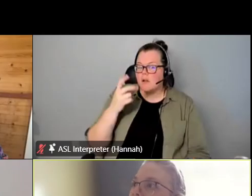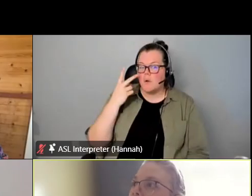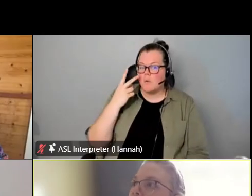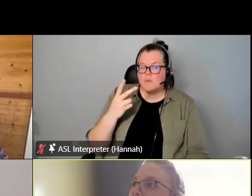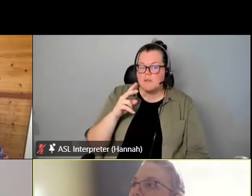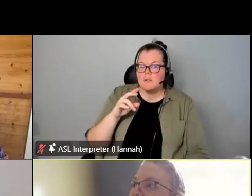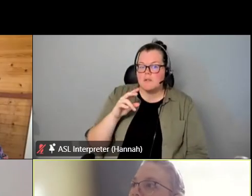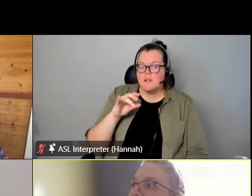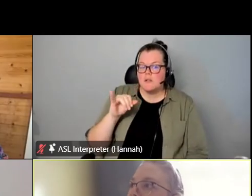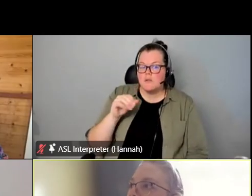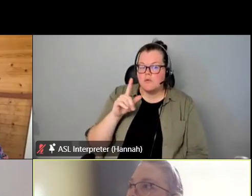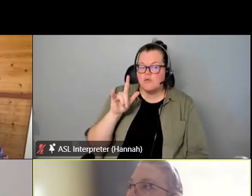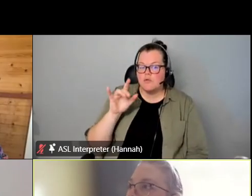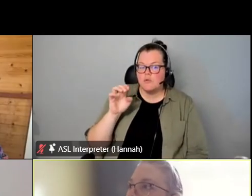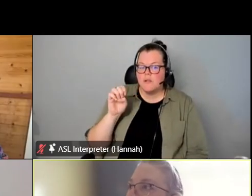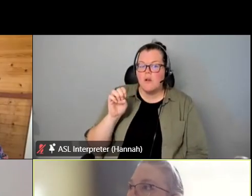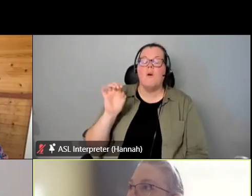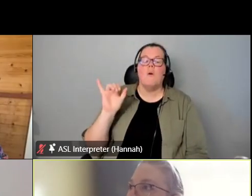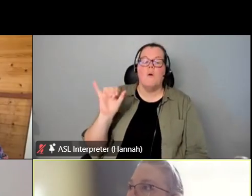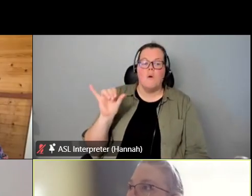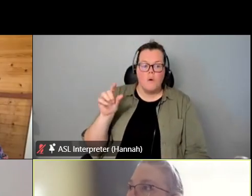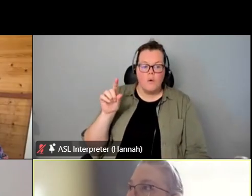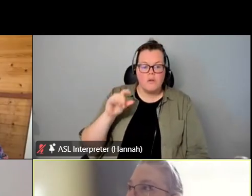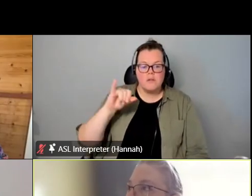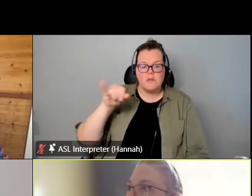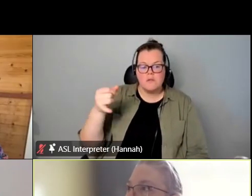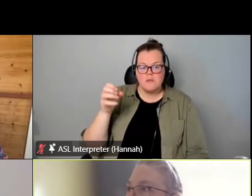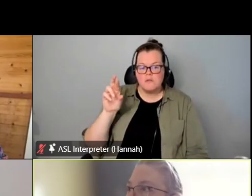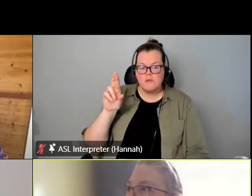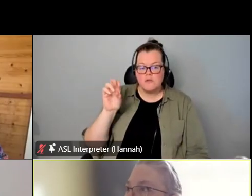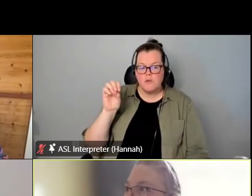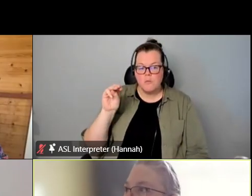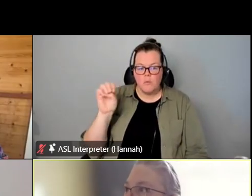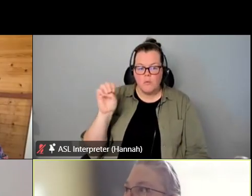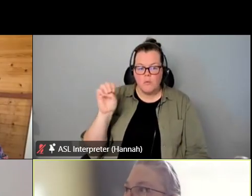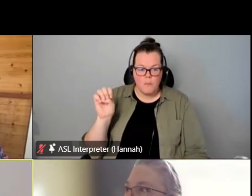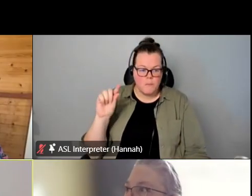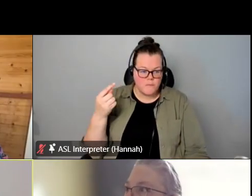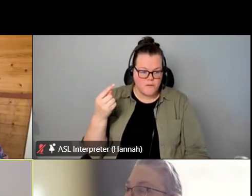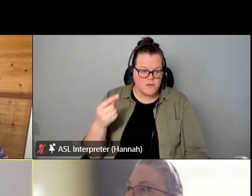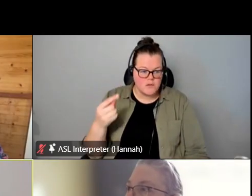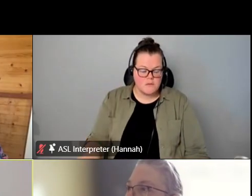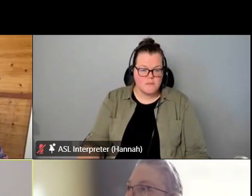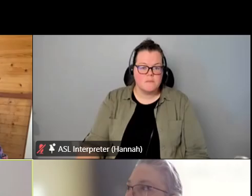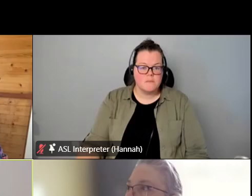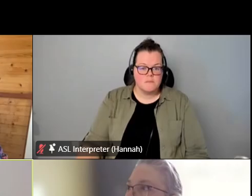hand. Oh, I'm sorry. Jerem is first. Okay.